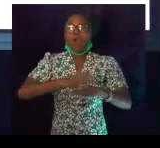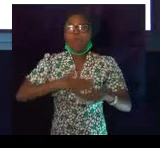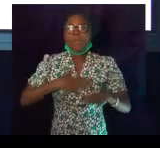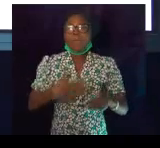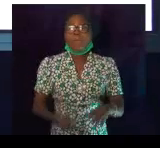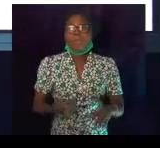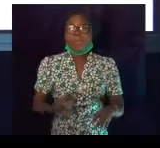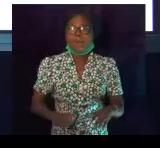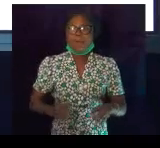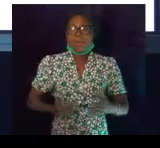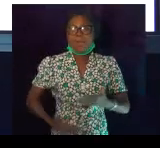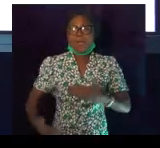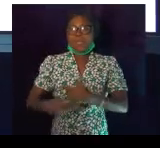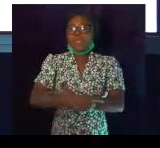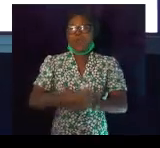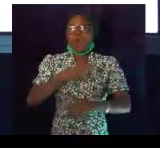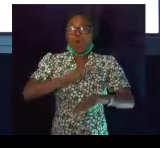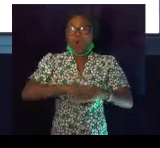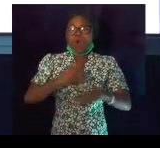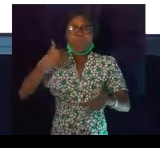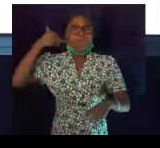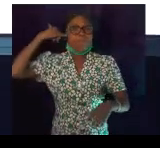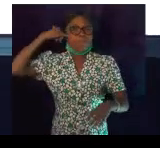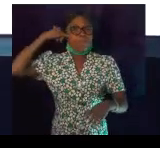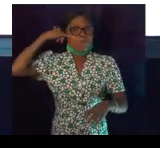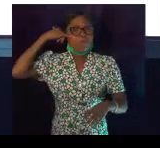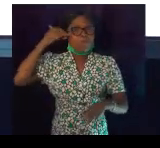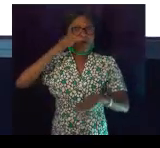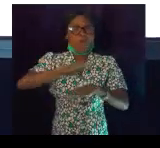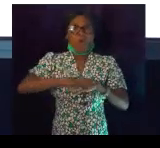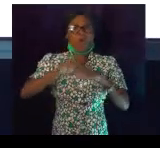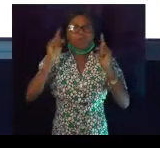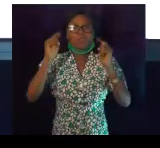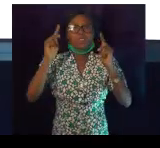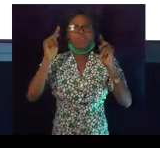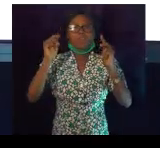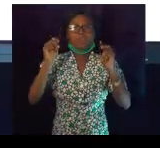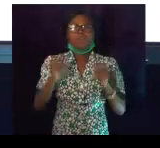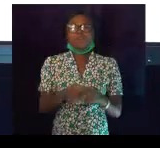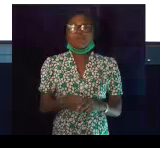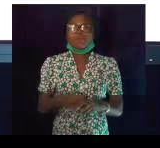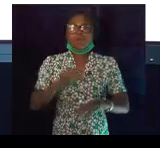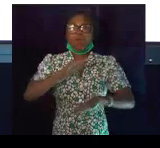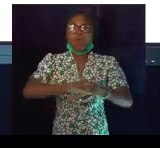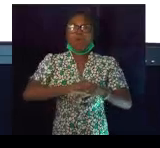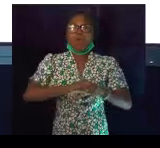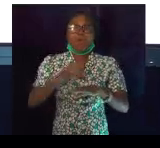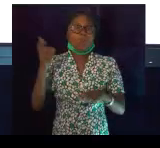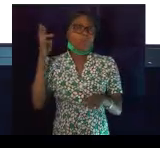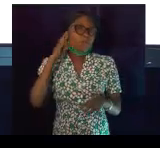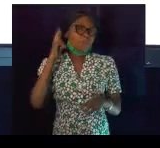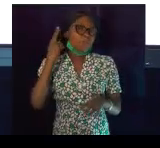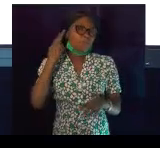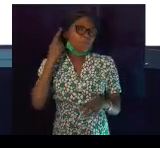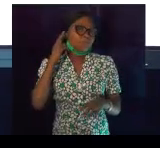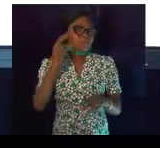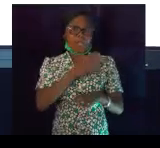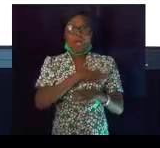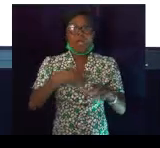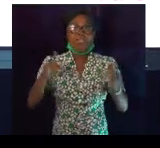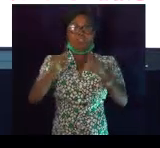on my birthday, on the phone, on television, on the